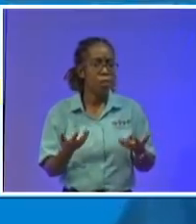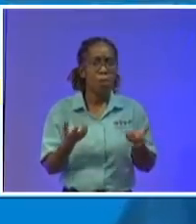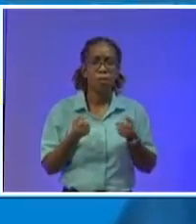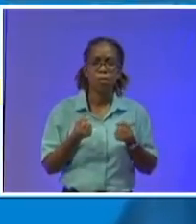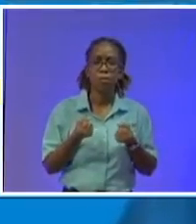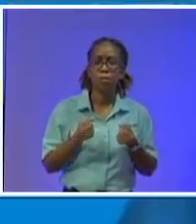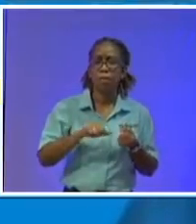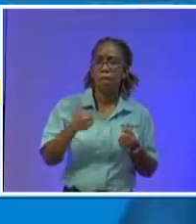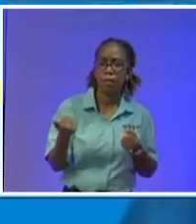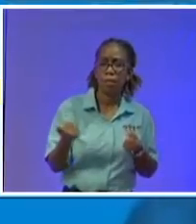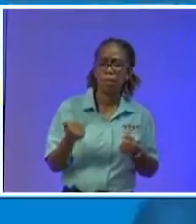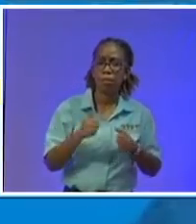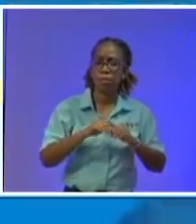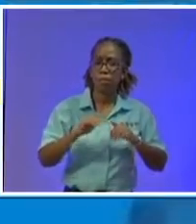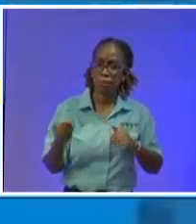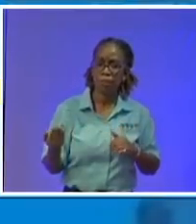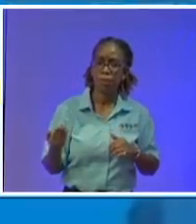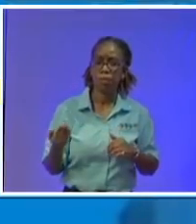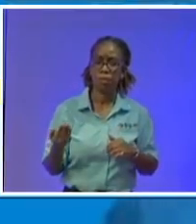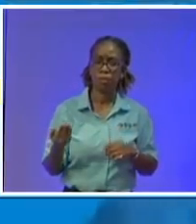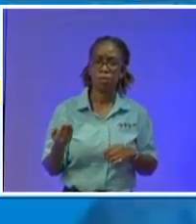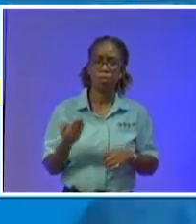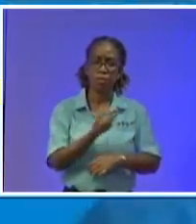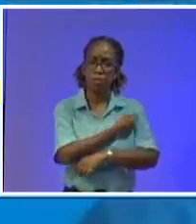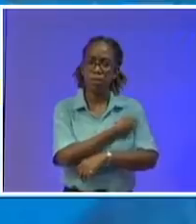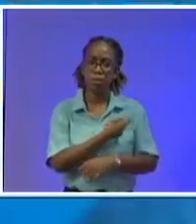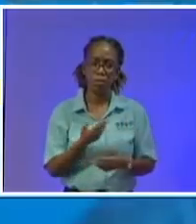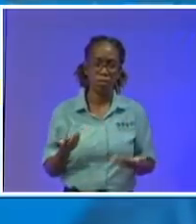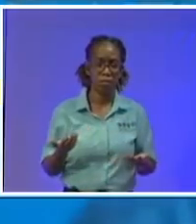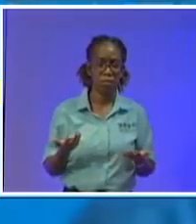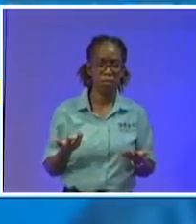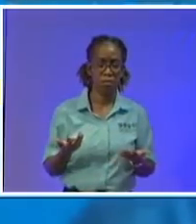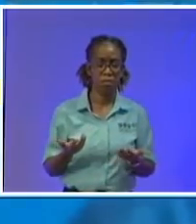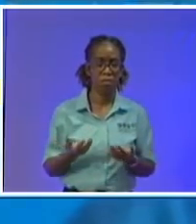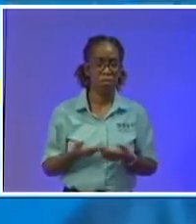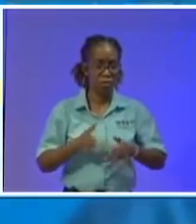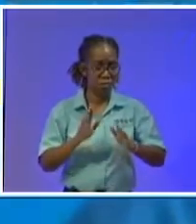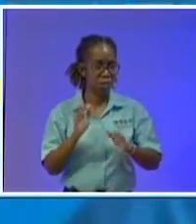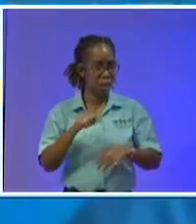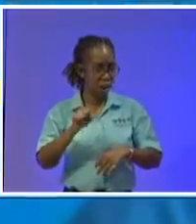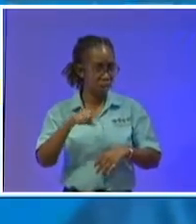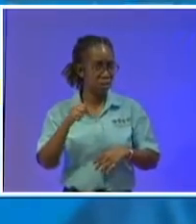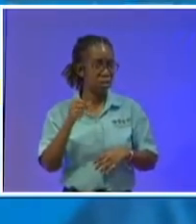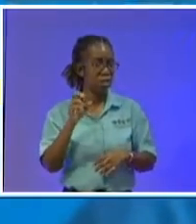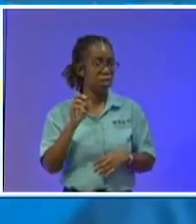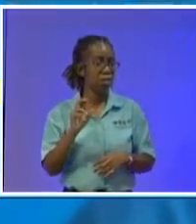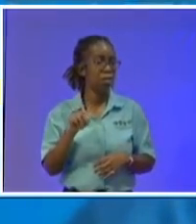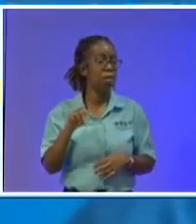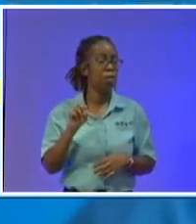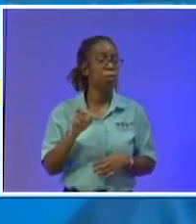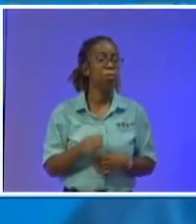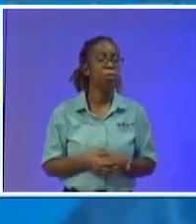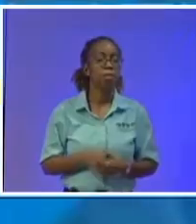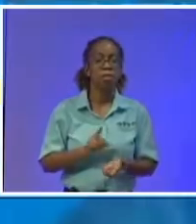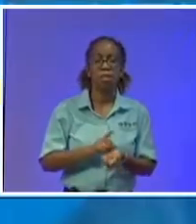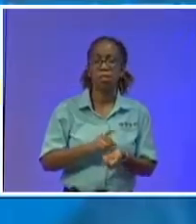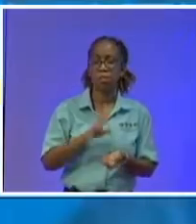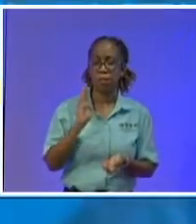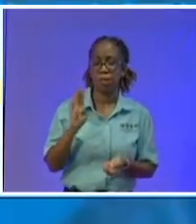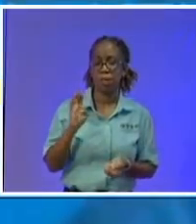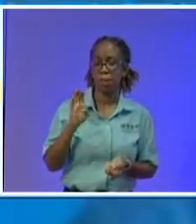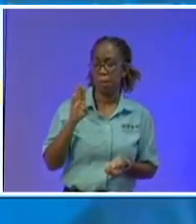Health? And my second question for Dr. Best. Dr. Best, the whole issue of the quarantine. AZP News, we have had a lot